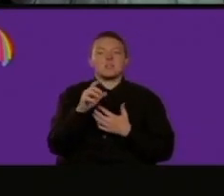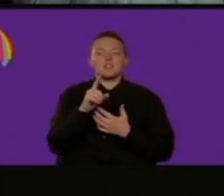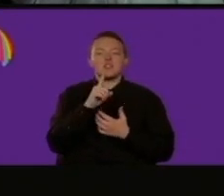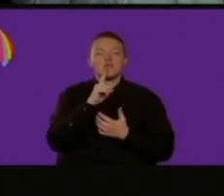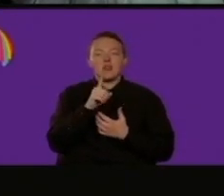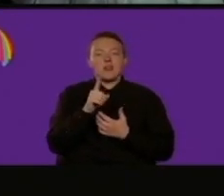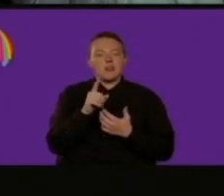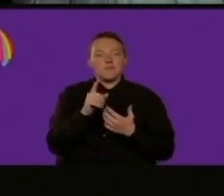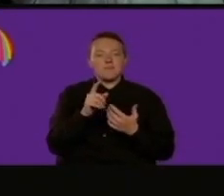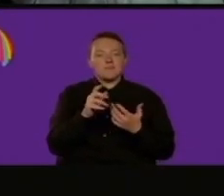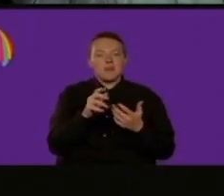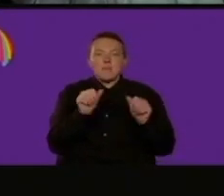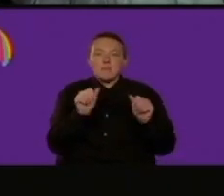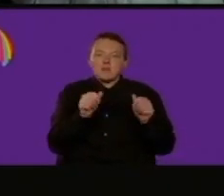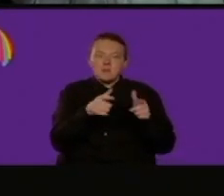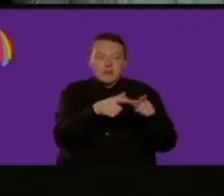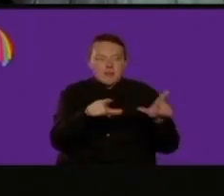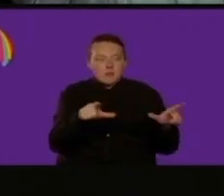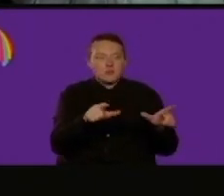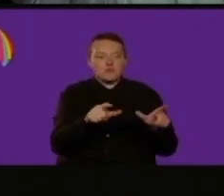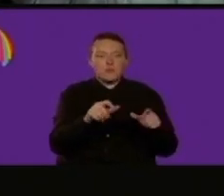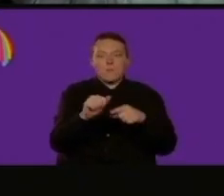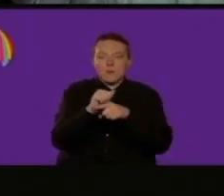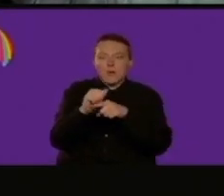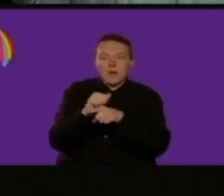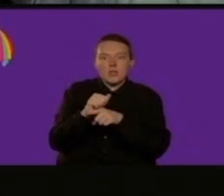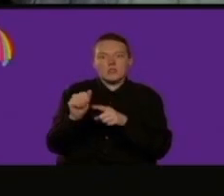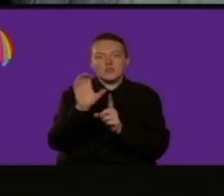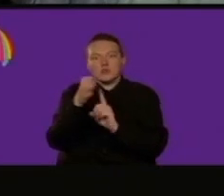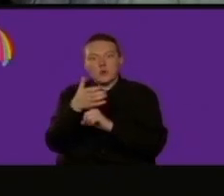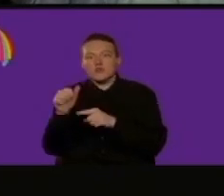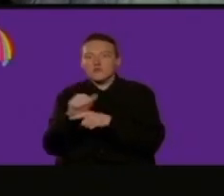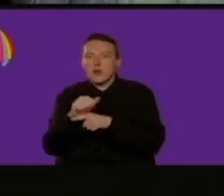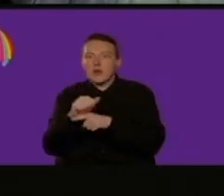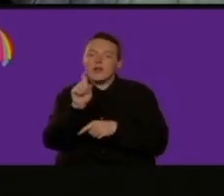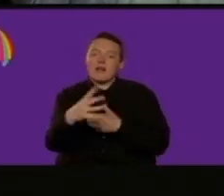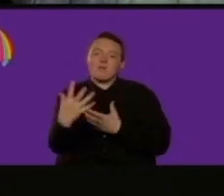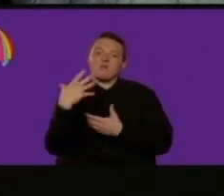so that we can enrich our conversation later on.